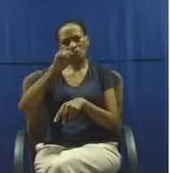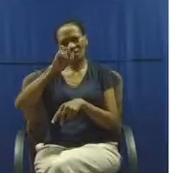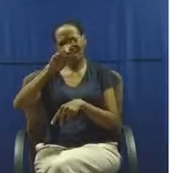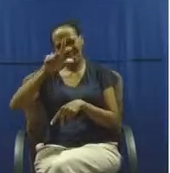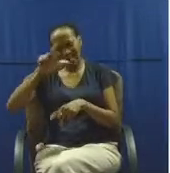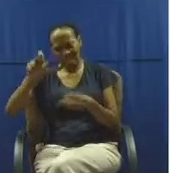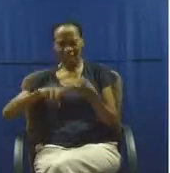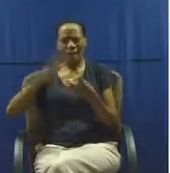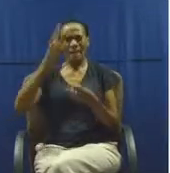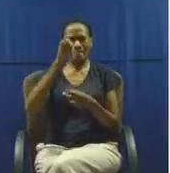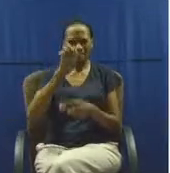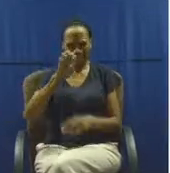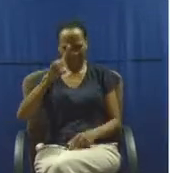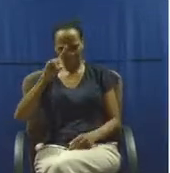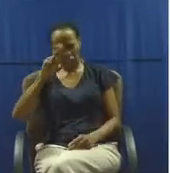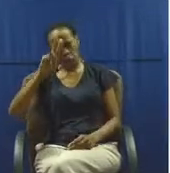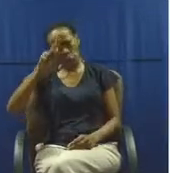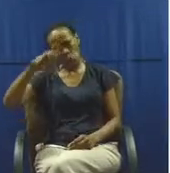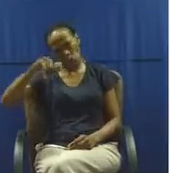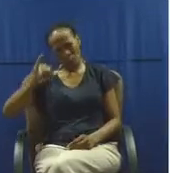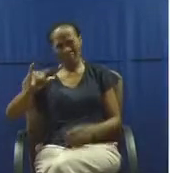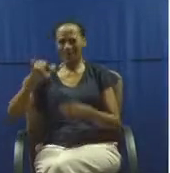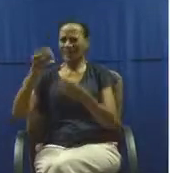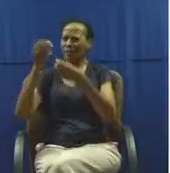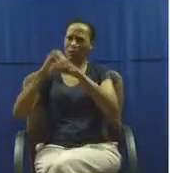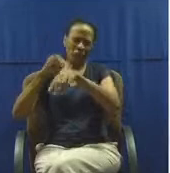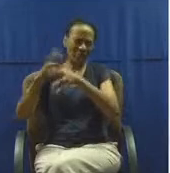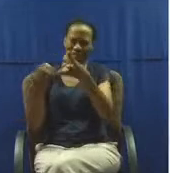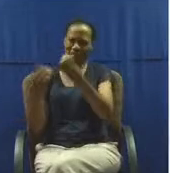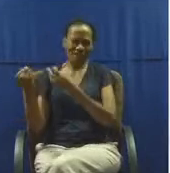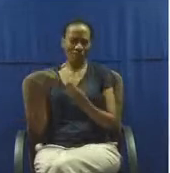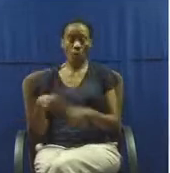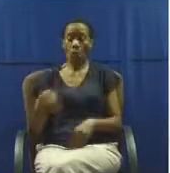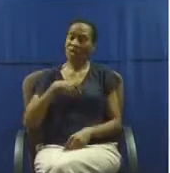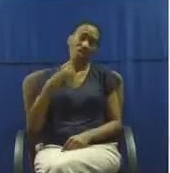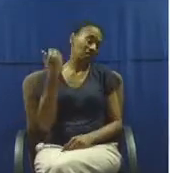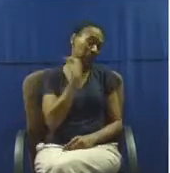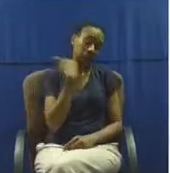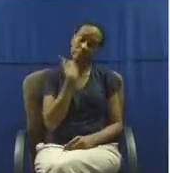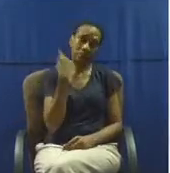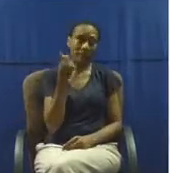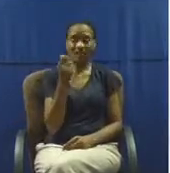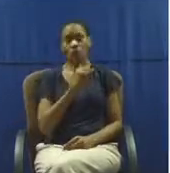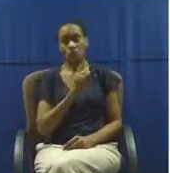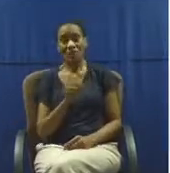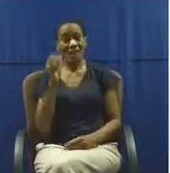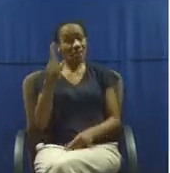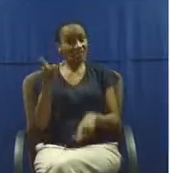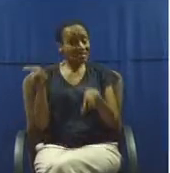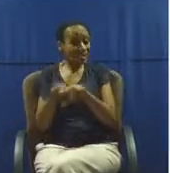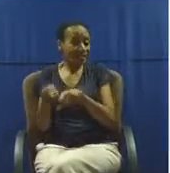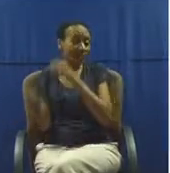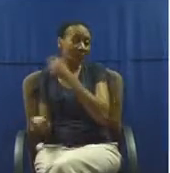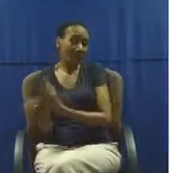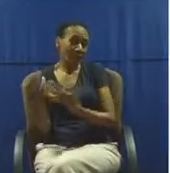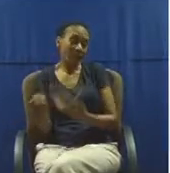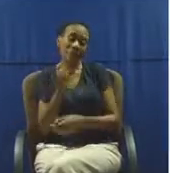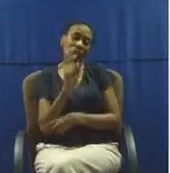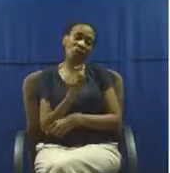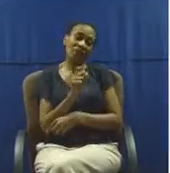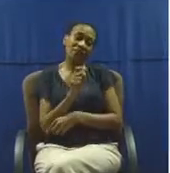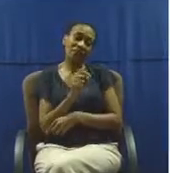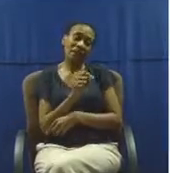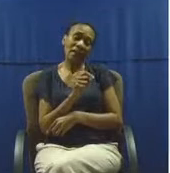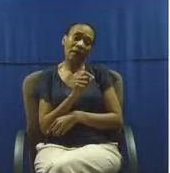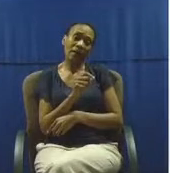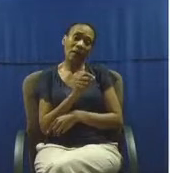we spent enormous amounts of money on. When that happens, in the end, the deficit is still